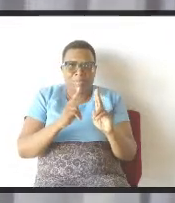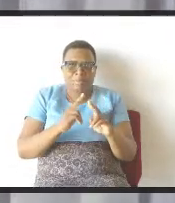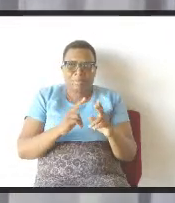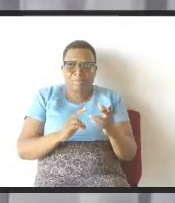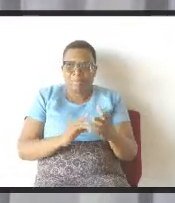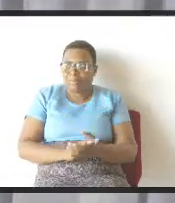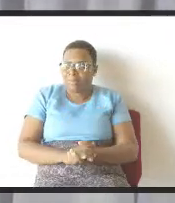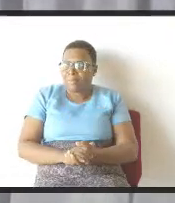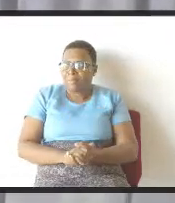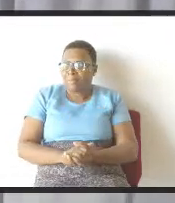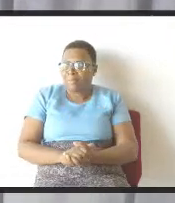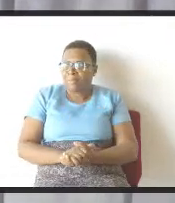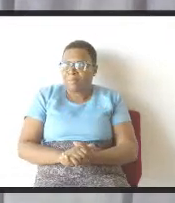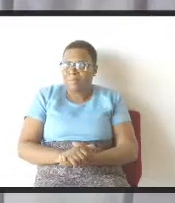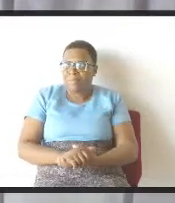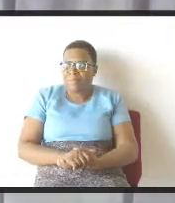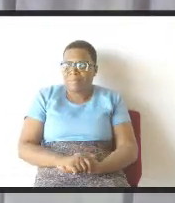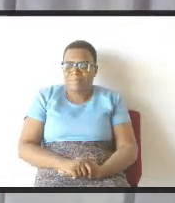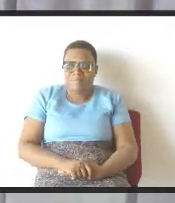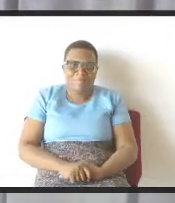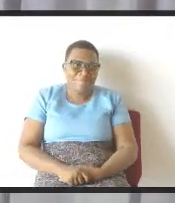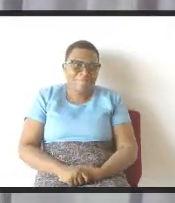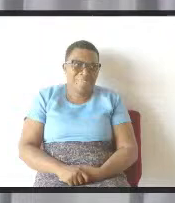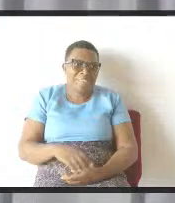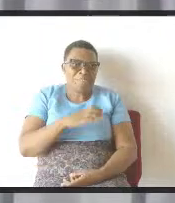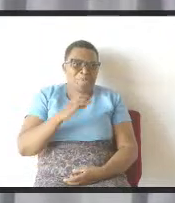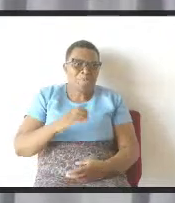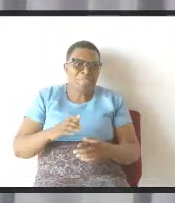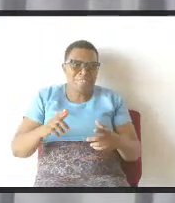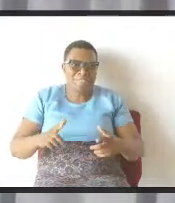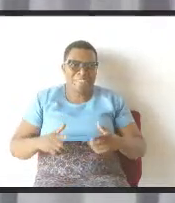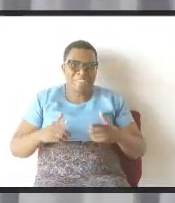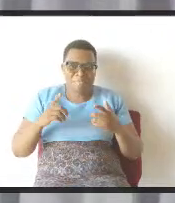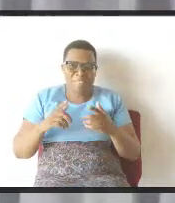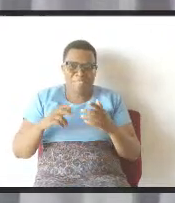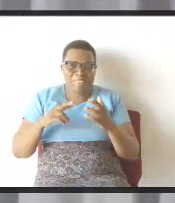Christian living is a direct result